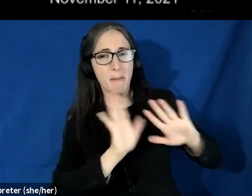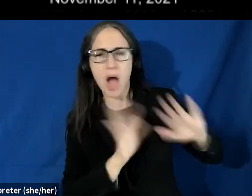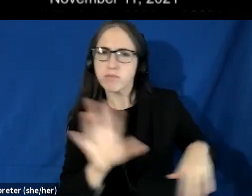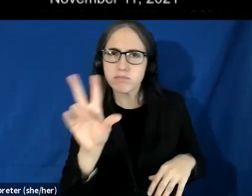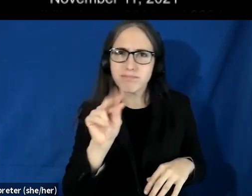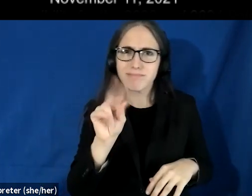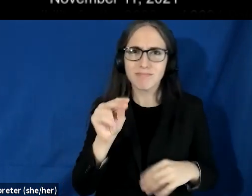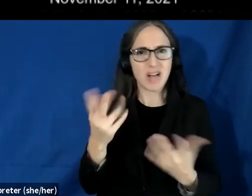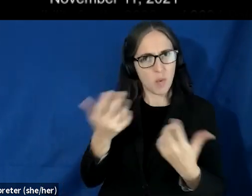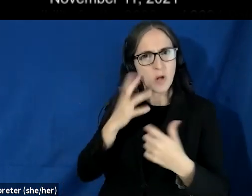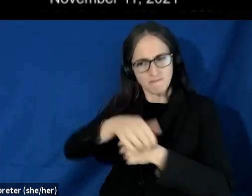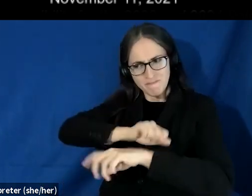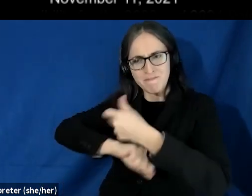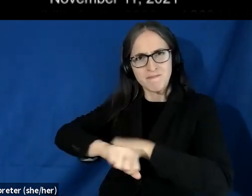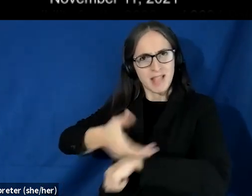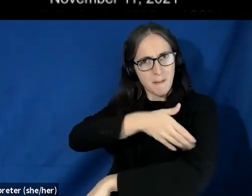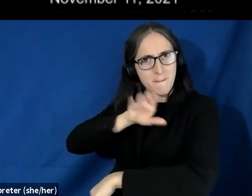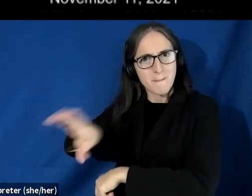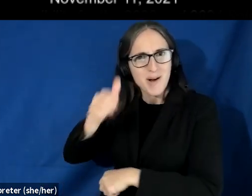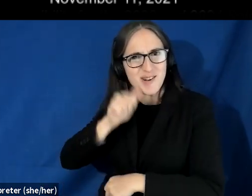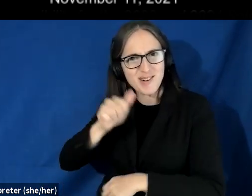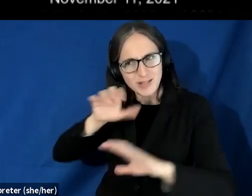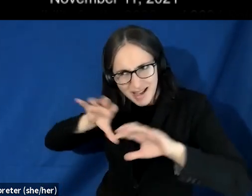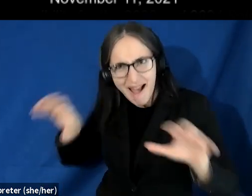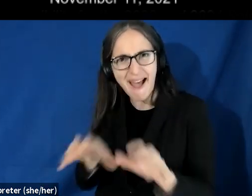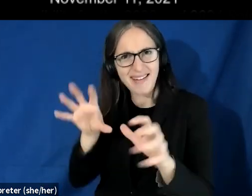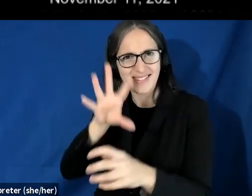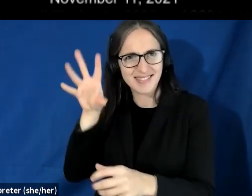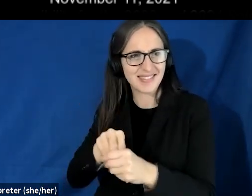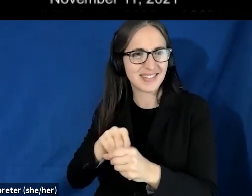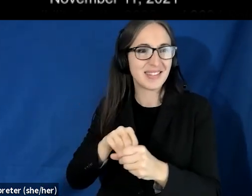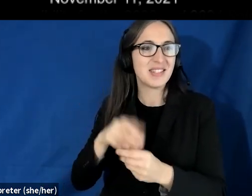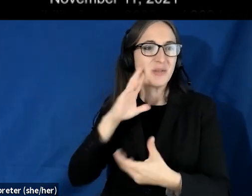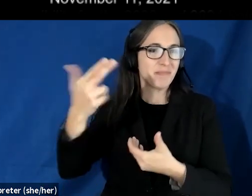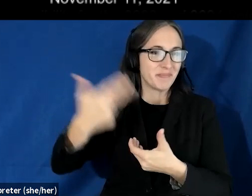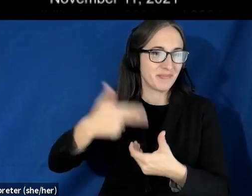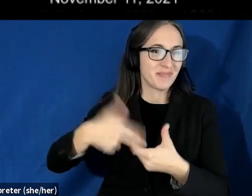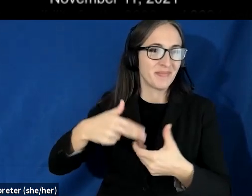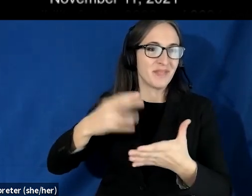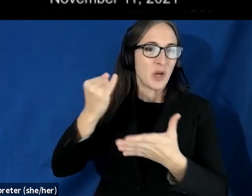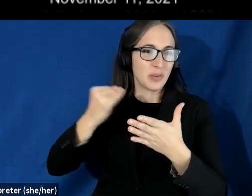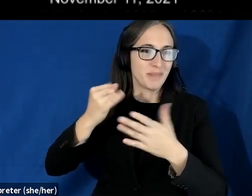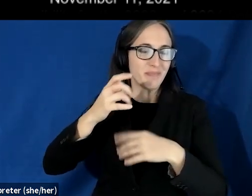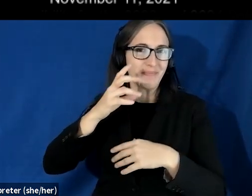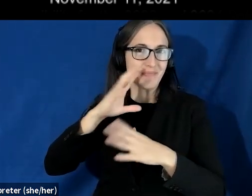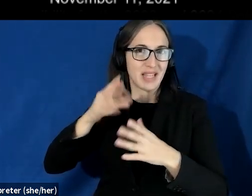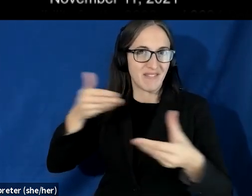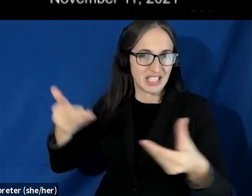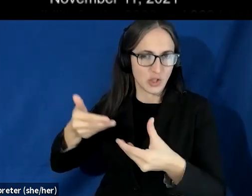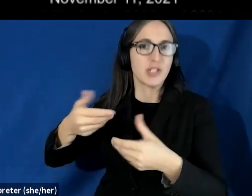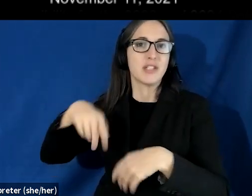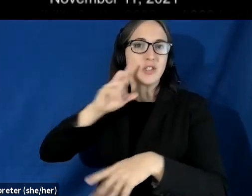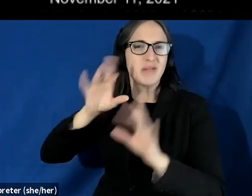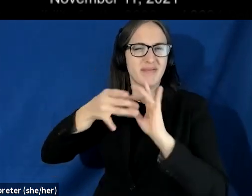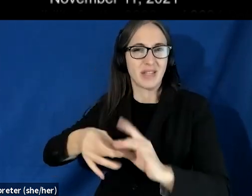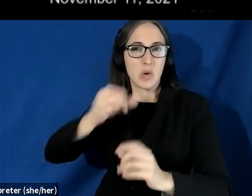active. And I participated in the Agile artwork competition, which was about women in the aerospace sector, and became one of